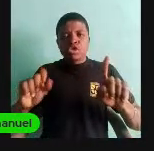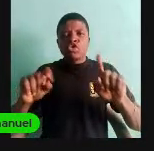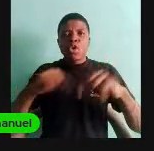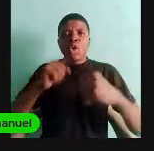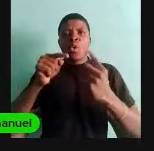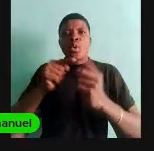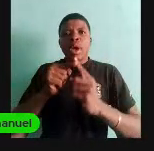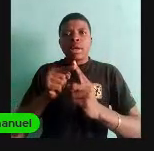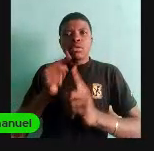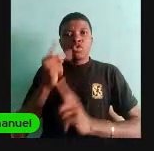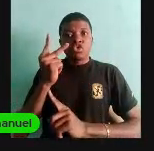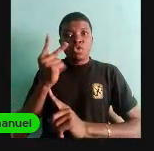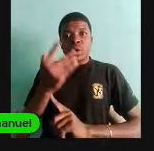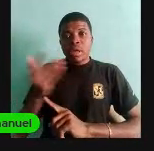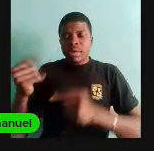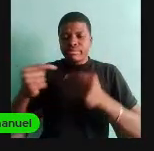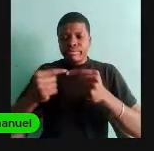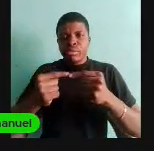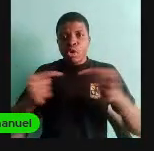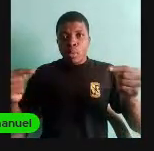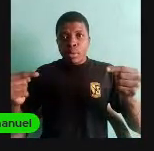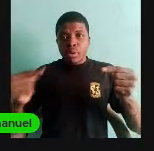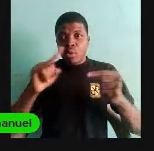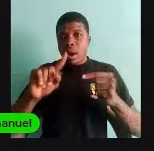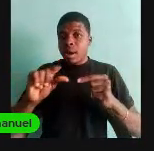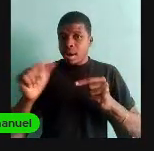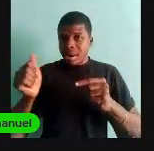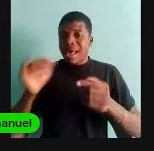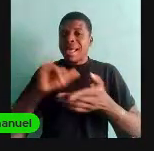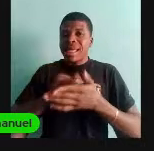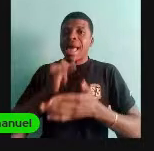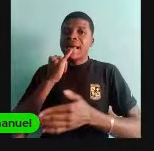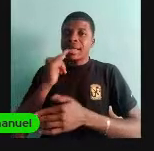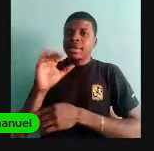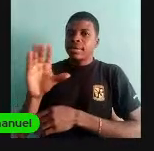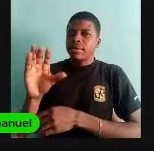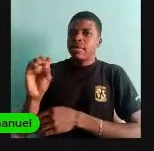other, that is a contrast, right? So let's move on.